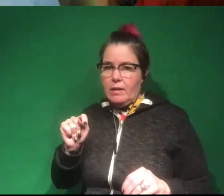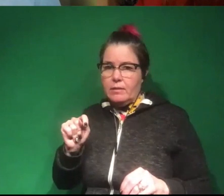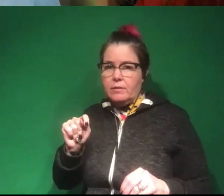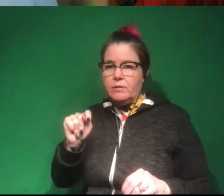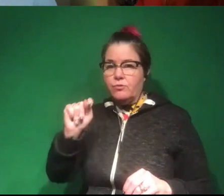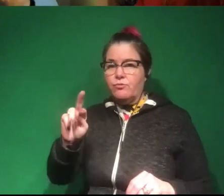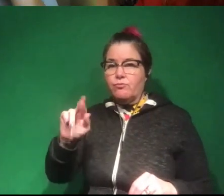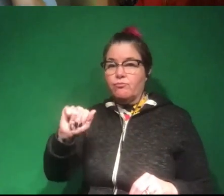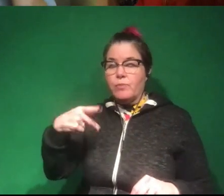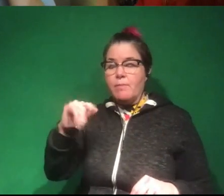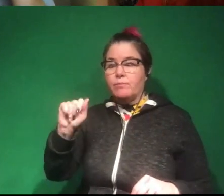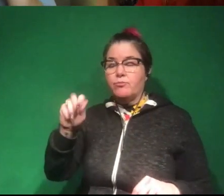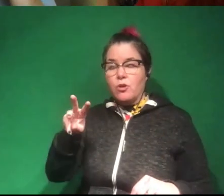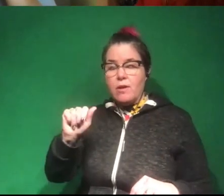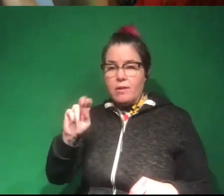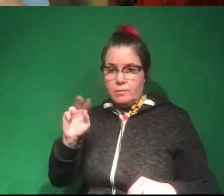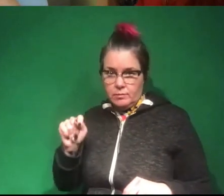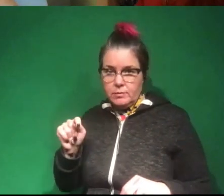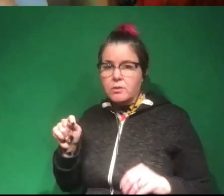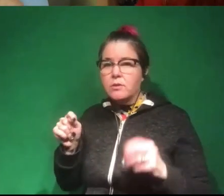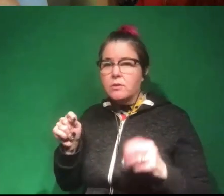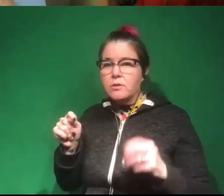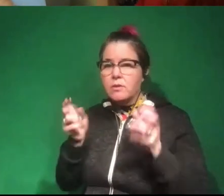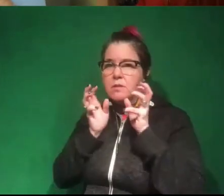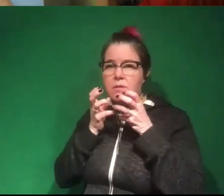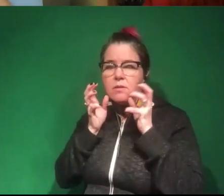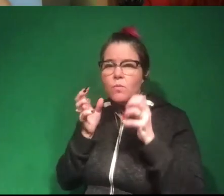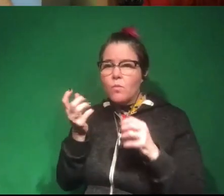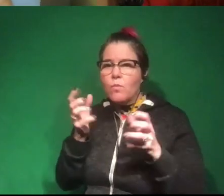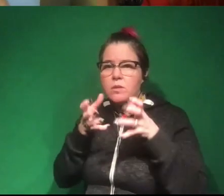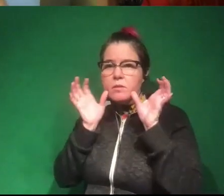trapjaw ants. So the ant's jaws, their mandibles, they hold them